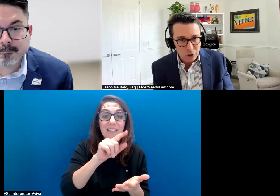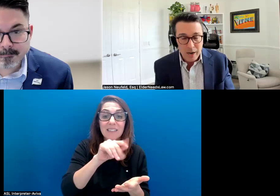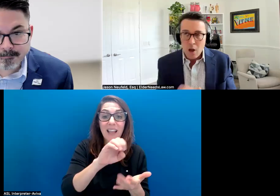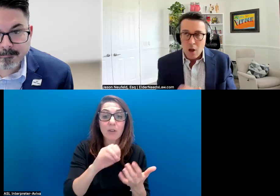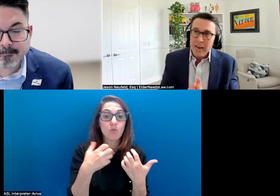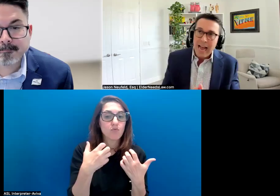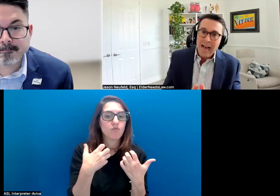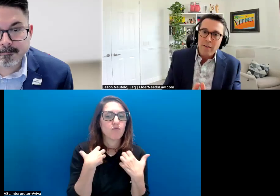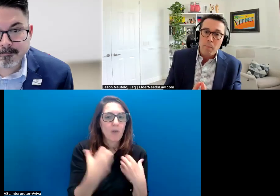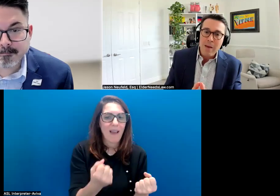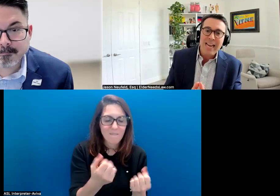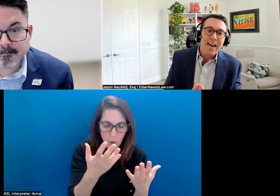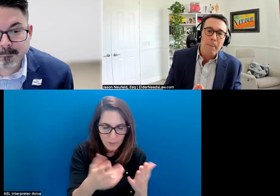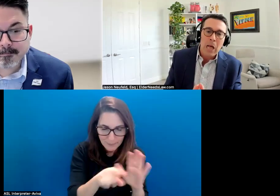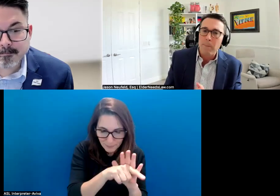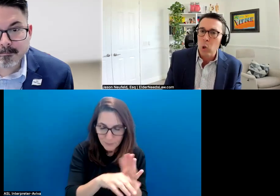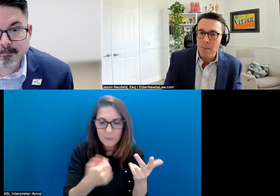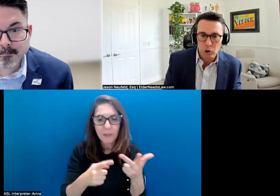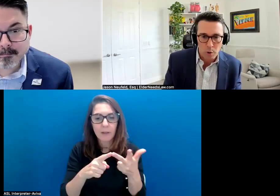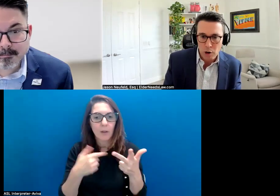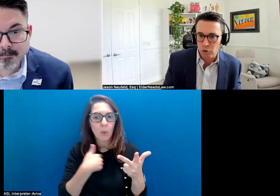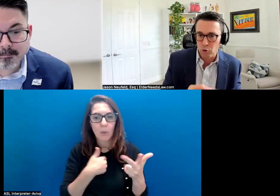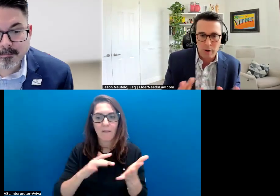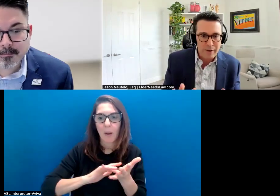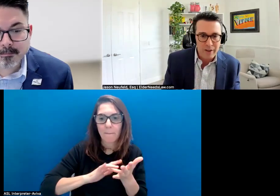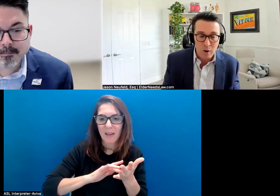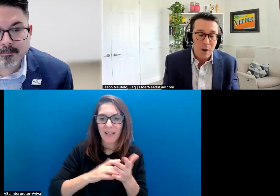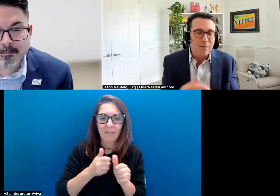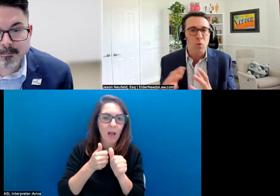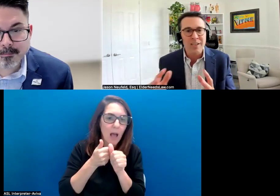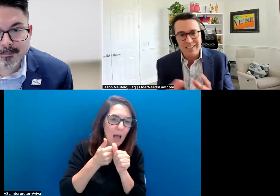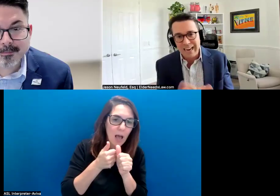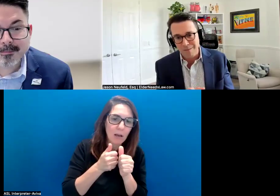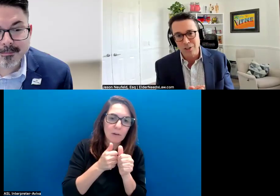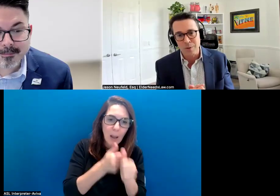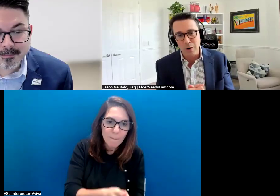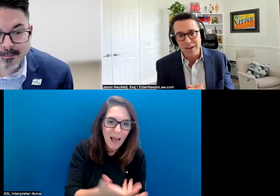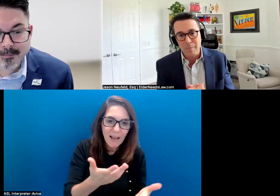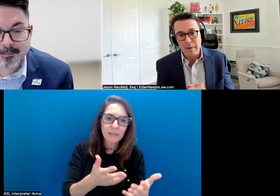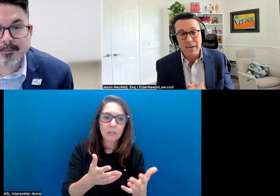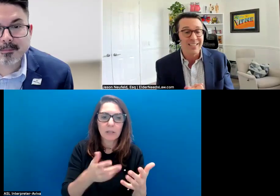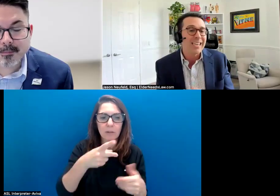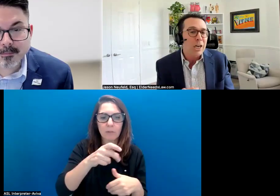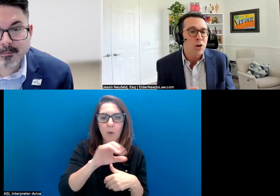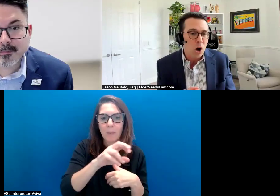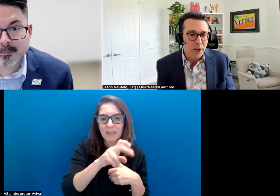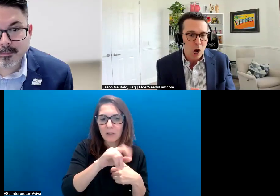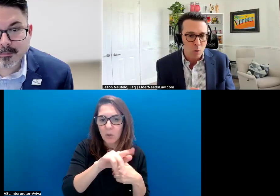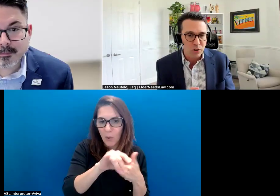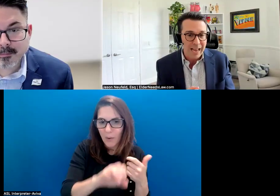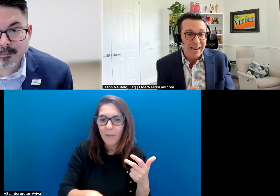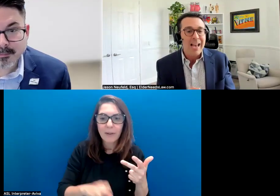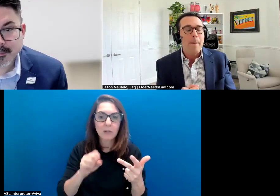drawback to it. We have Medicaid compliant promissory notes, which is one of my favorite. We have real estate investments that we can make, because in addition to